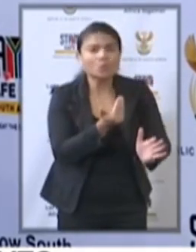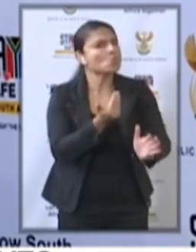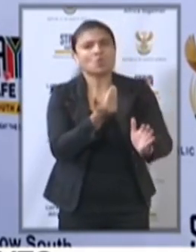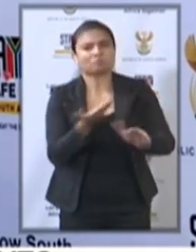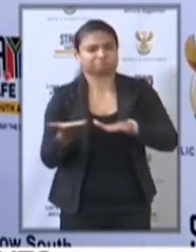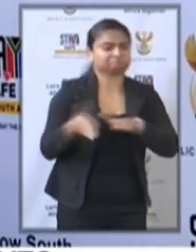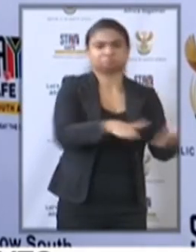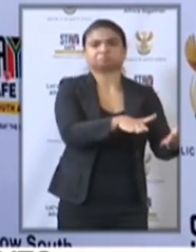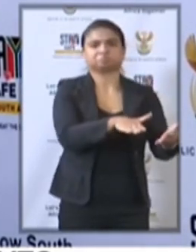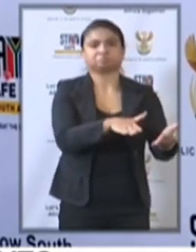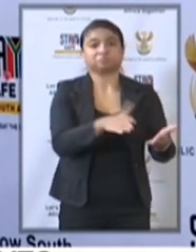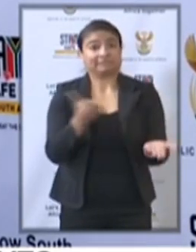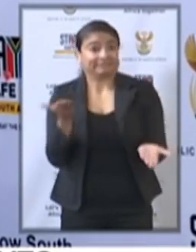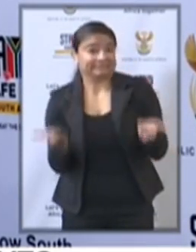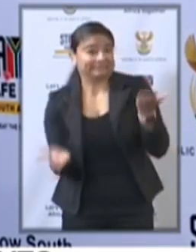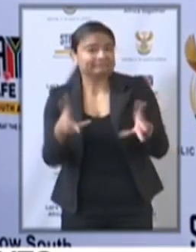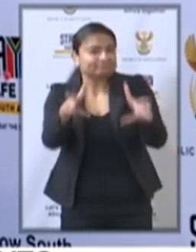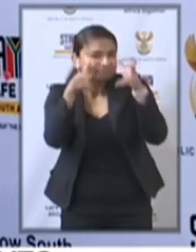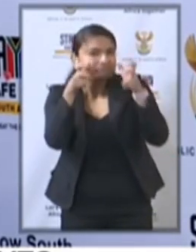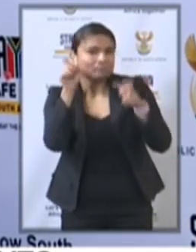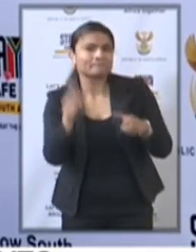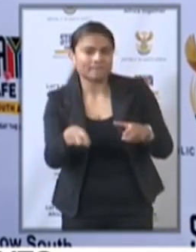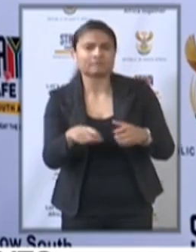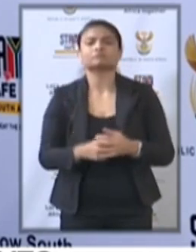I wish to say that